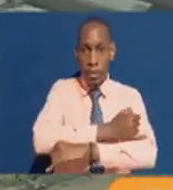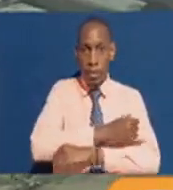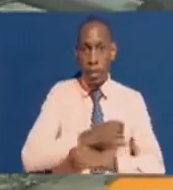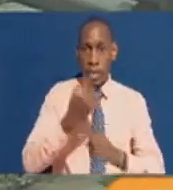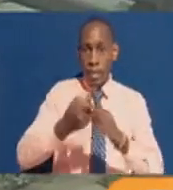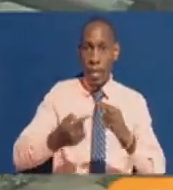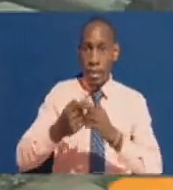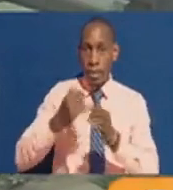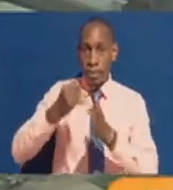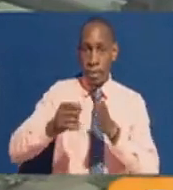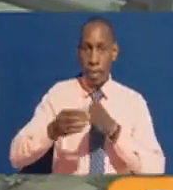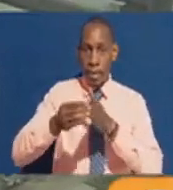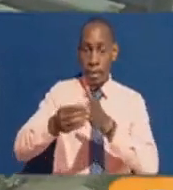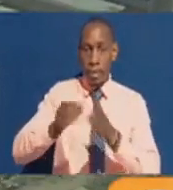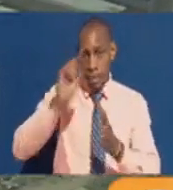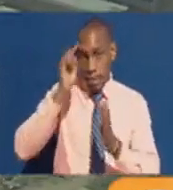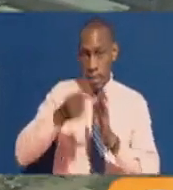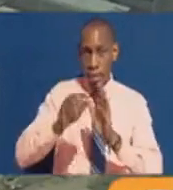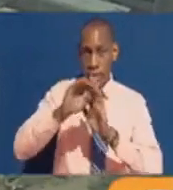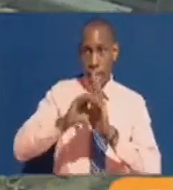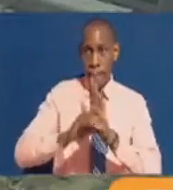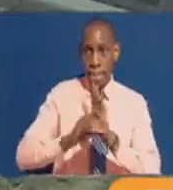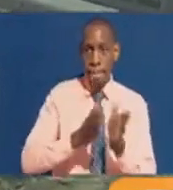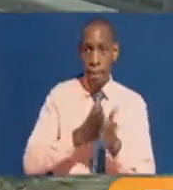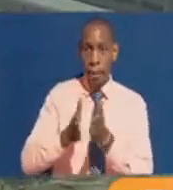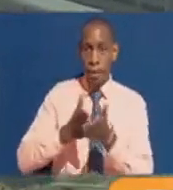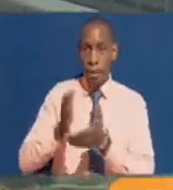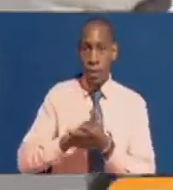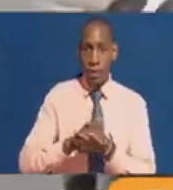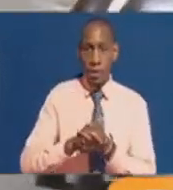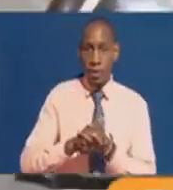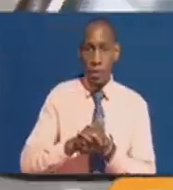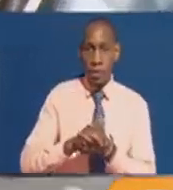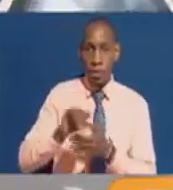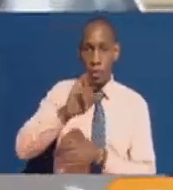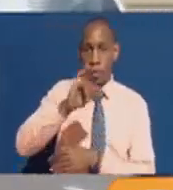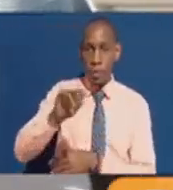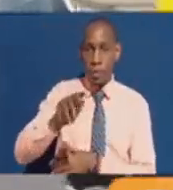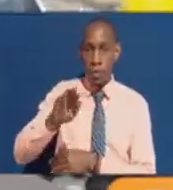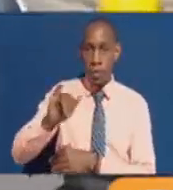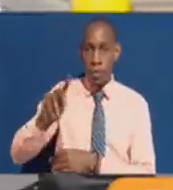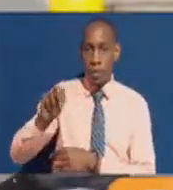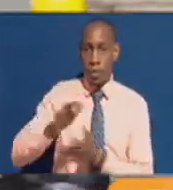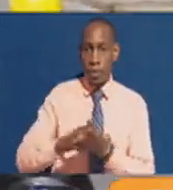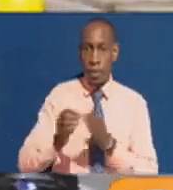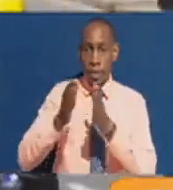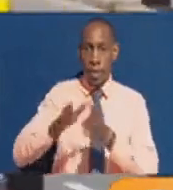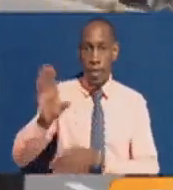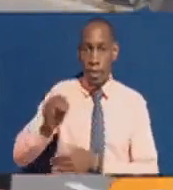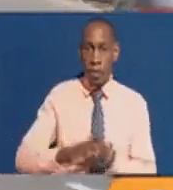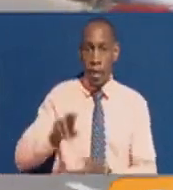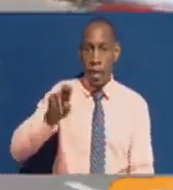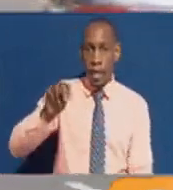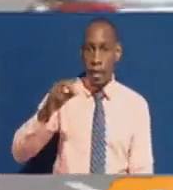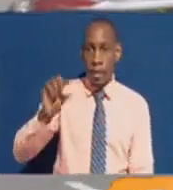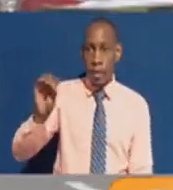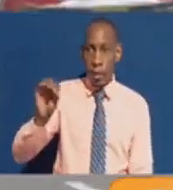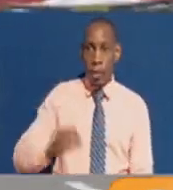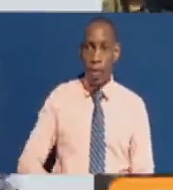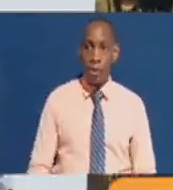annual Industry Leadership Recognition Program is organized by Jubilant Stewards of Africa, a non-governmental organization.